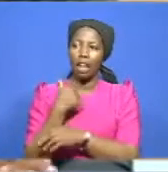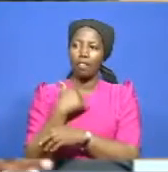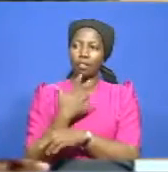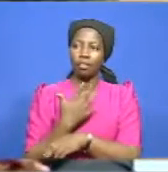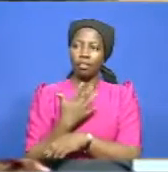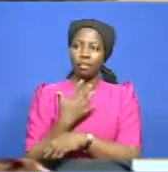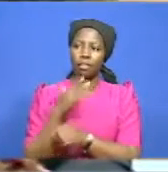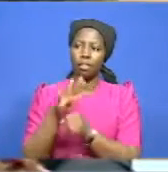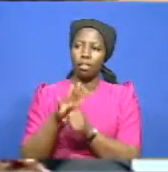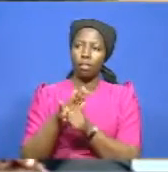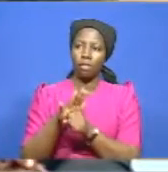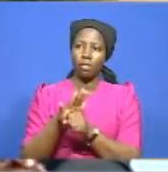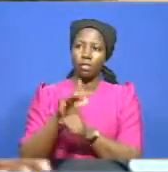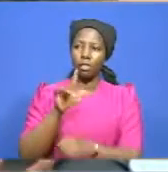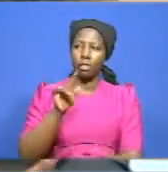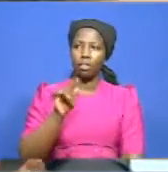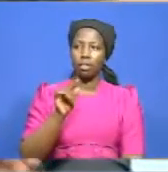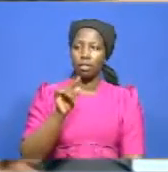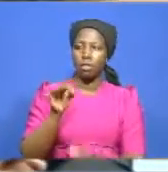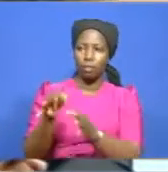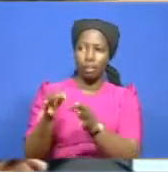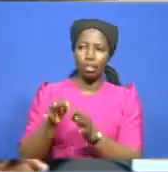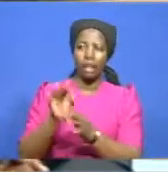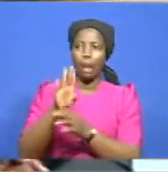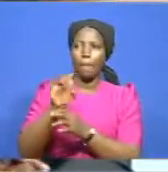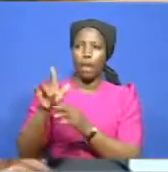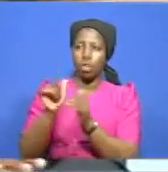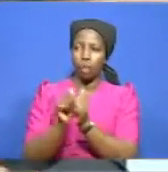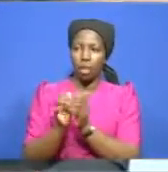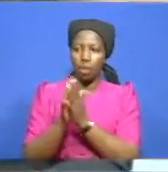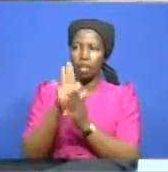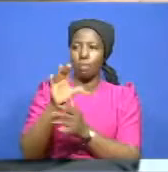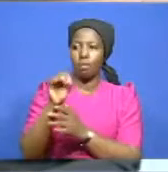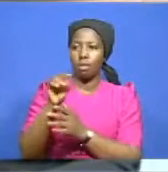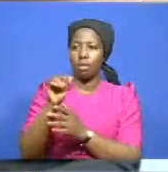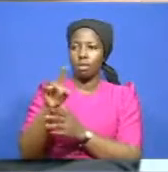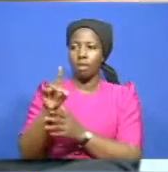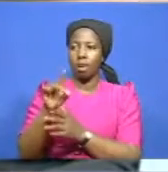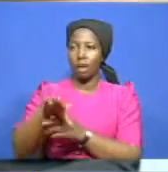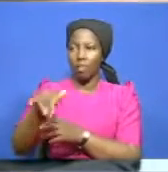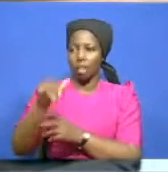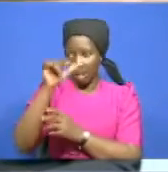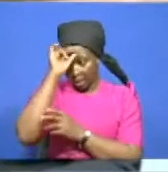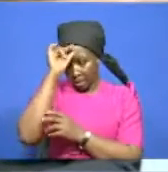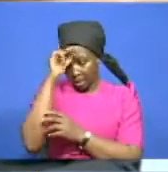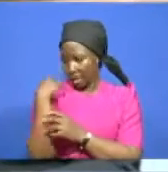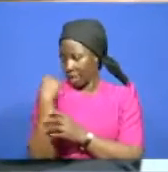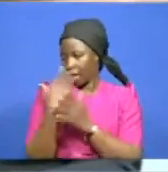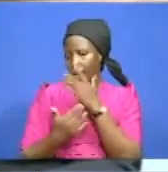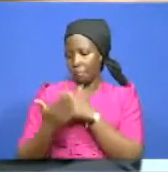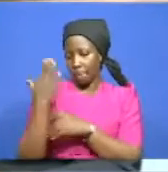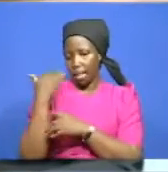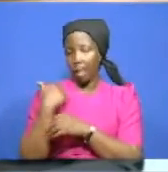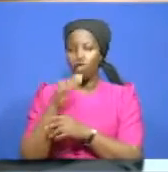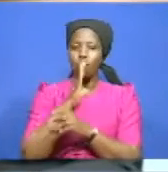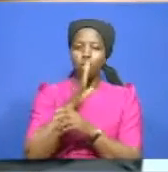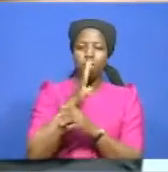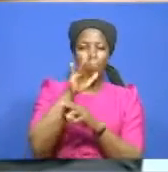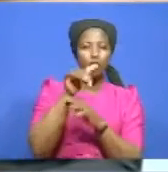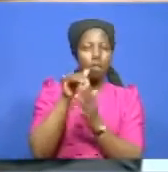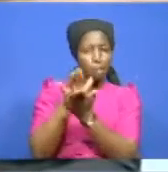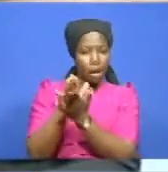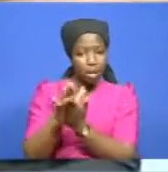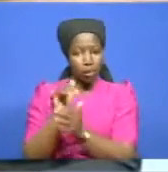bills and bonds. And county governments have been in the recent past borrowing from banks, which